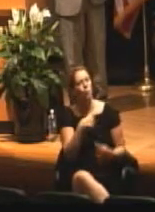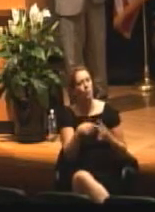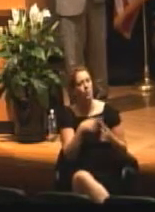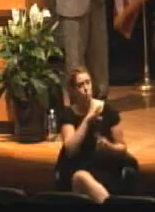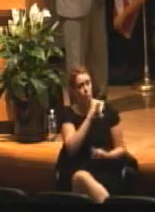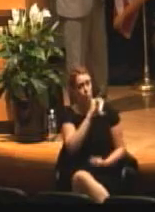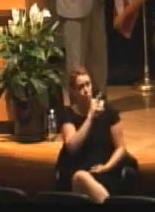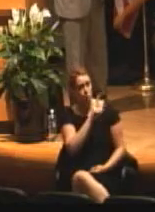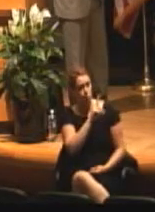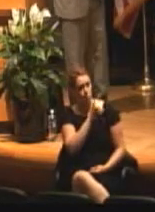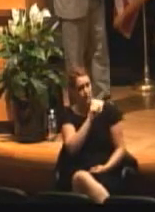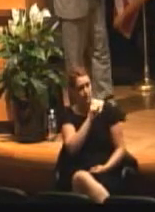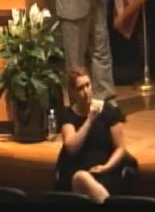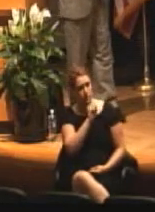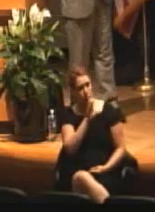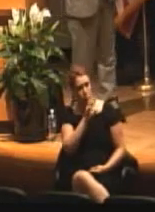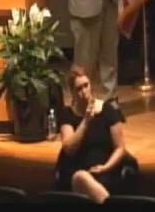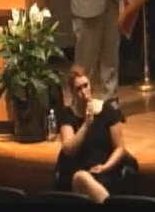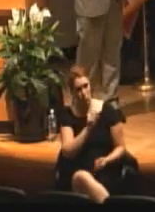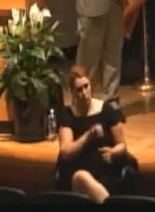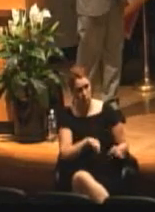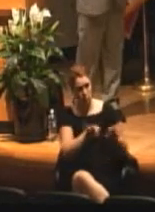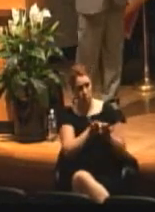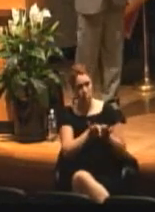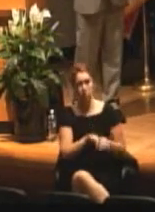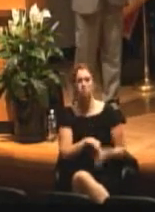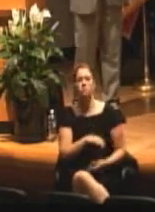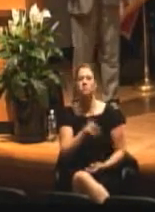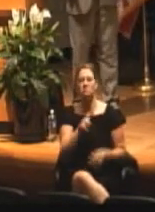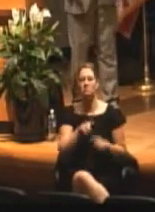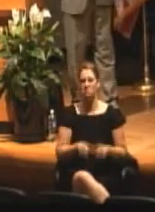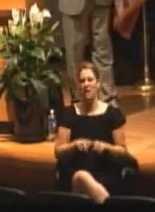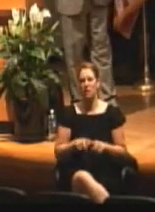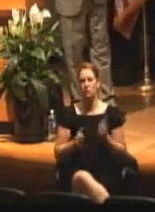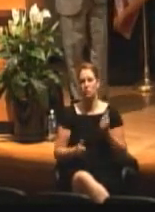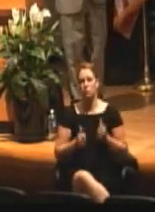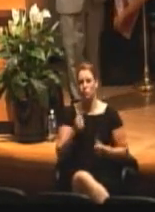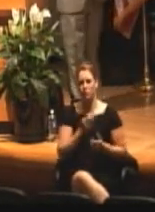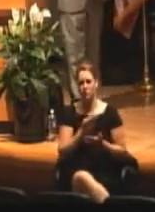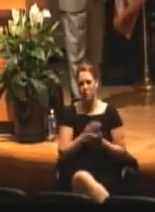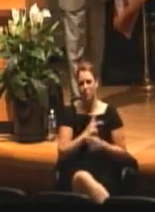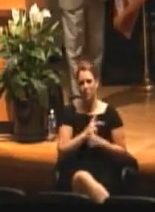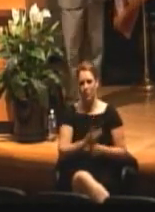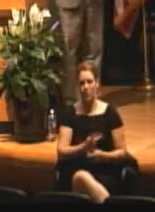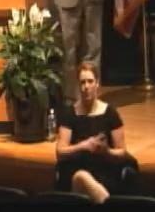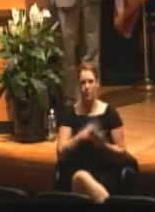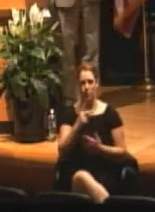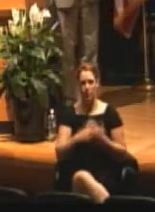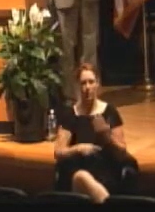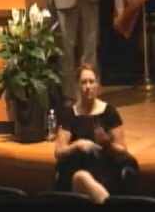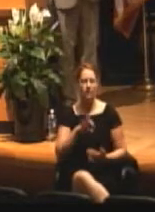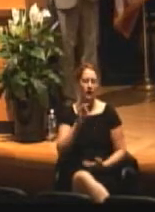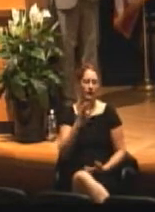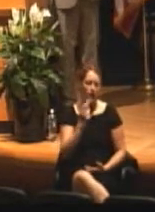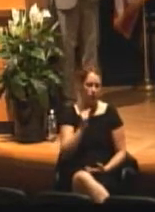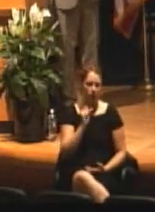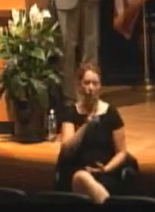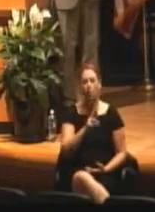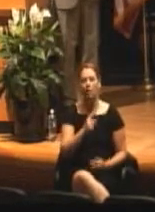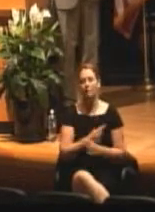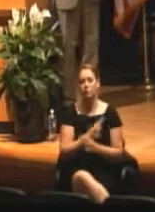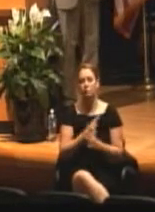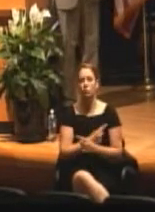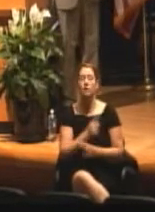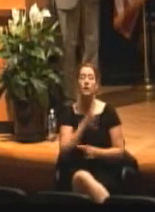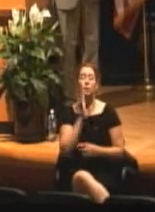The credit score is going to come into play. It depends on which loan program, say FHA or conventional, but credit score determines where your interest